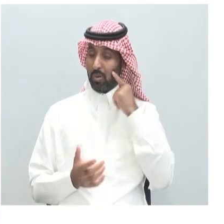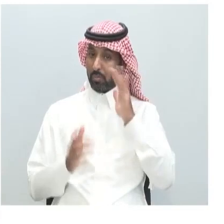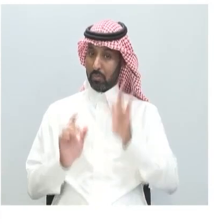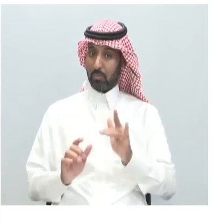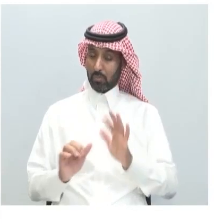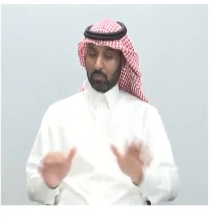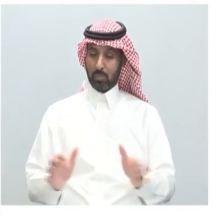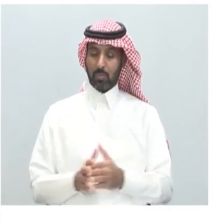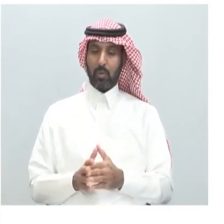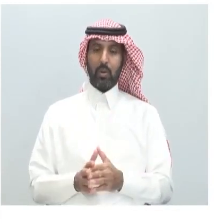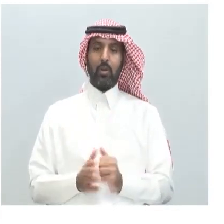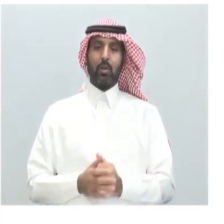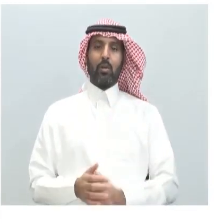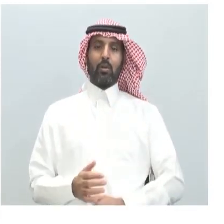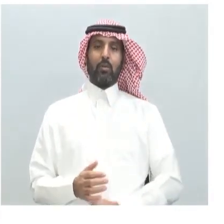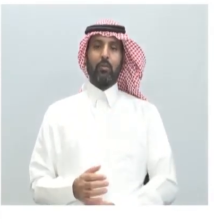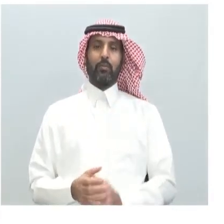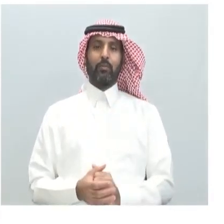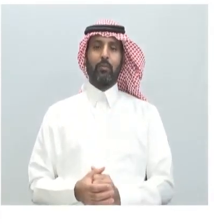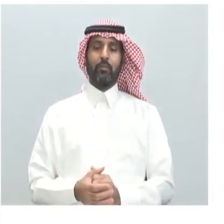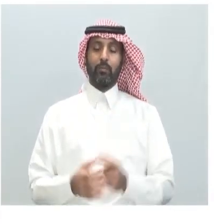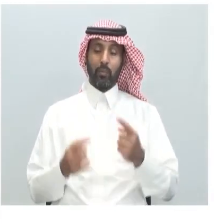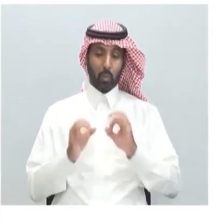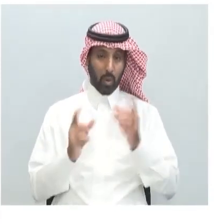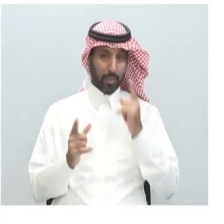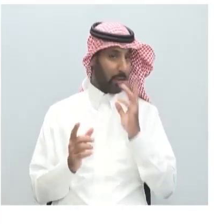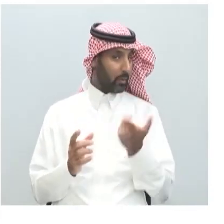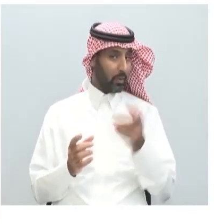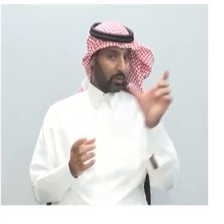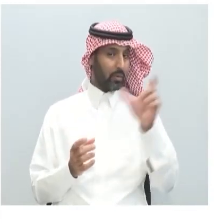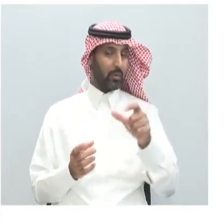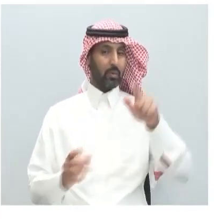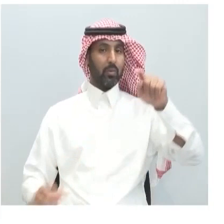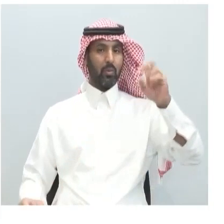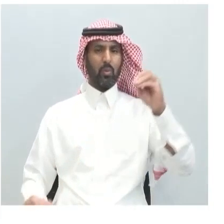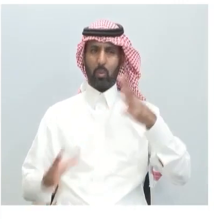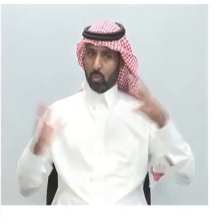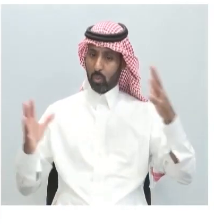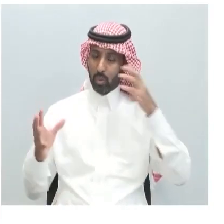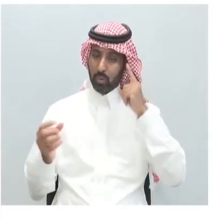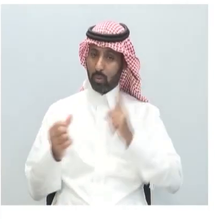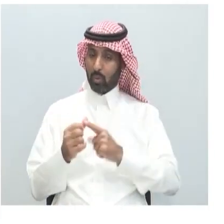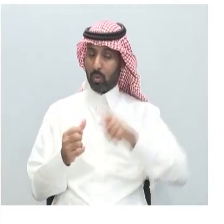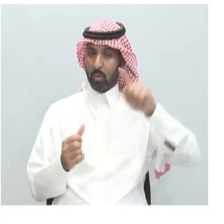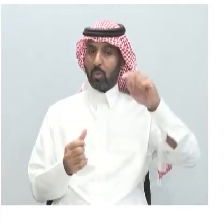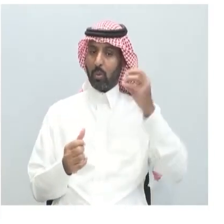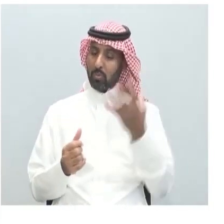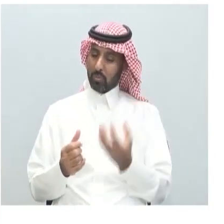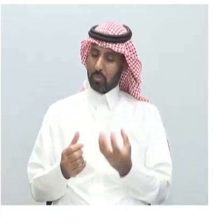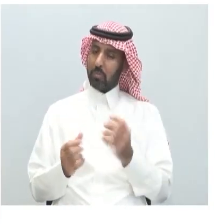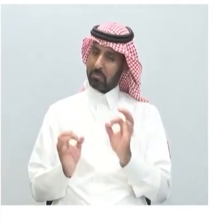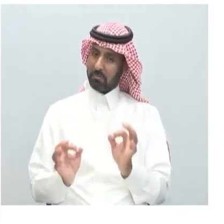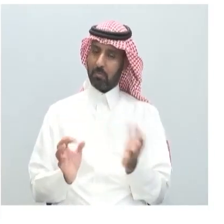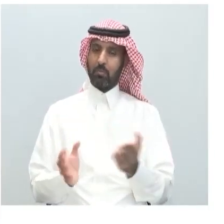comfortable? And the word enough. So I think this is an obvious one here. Let's check the answer. Is that old